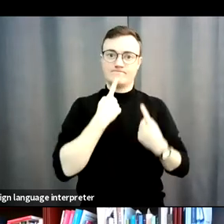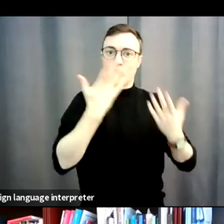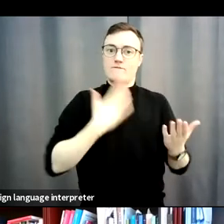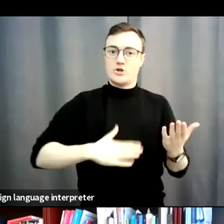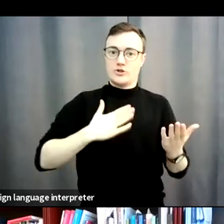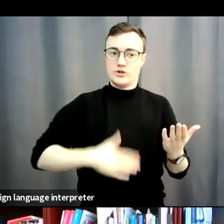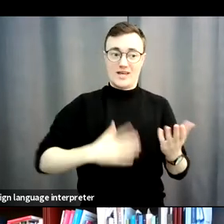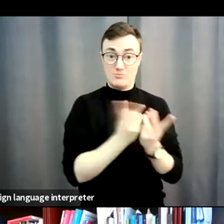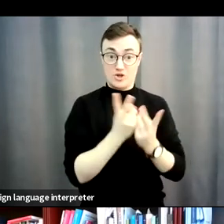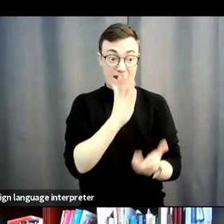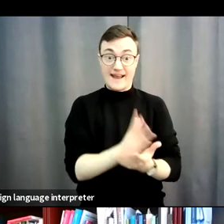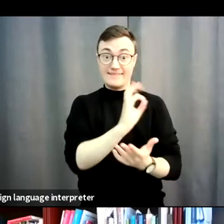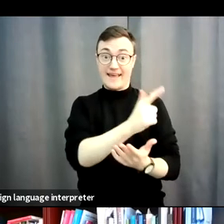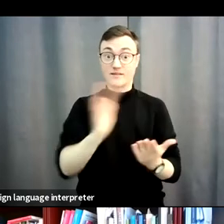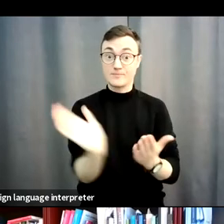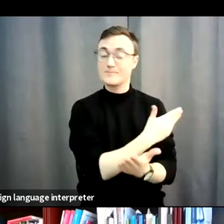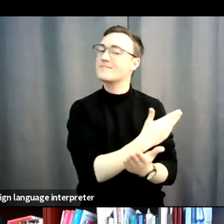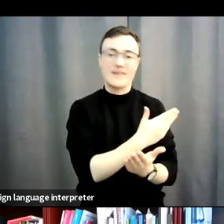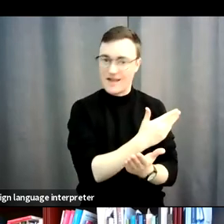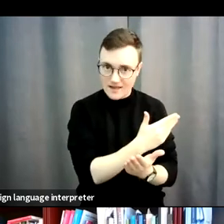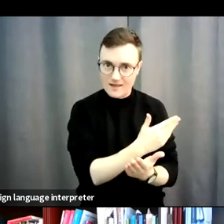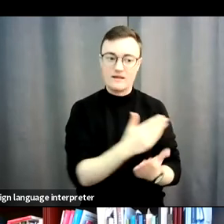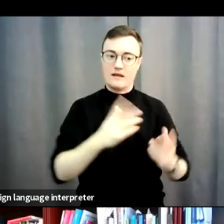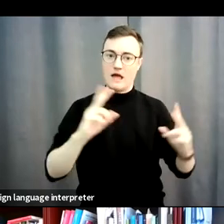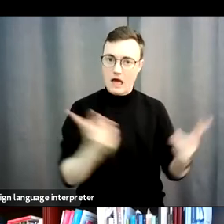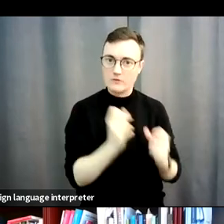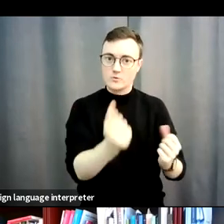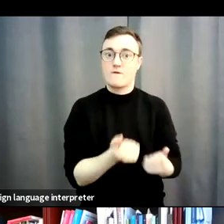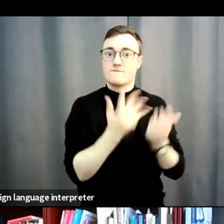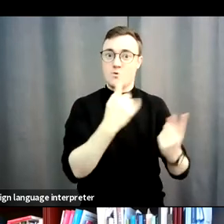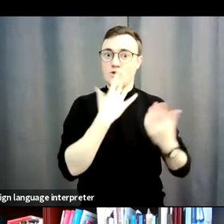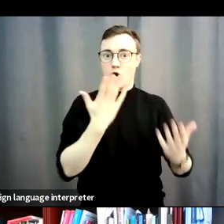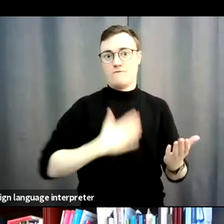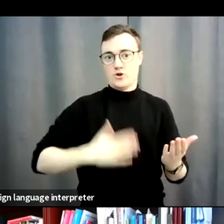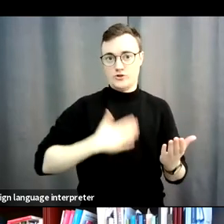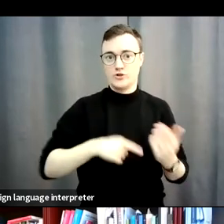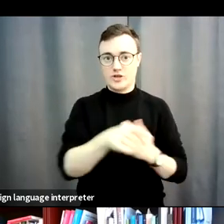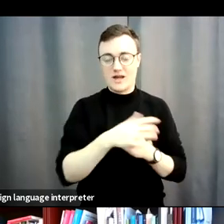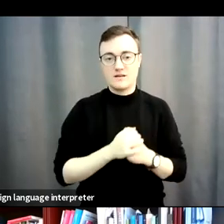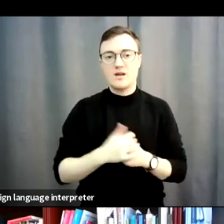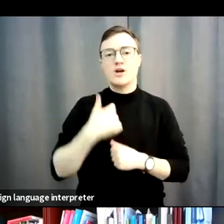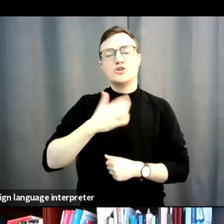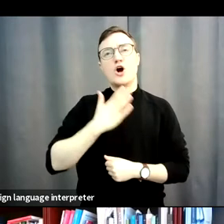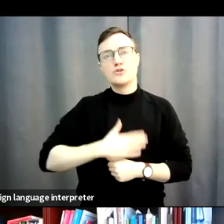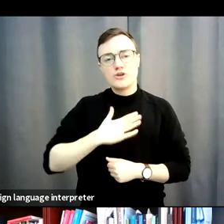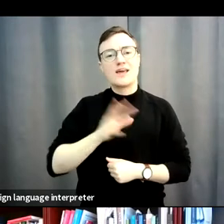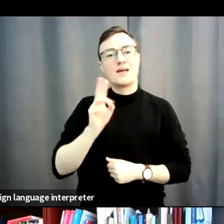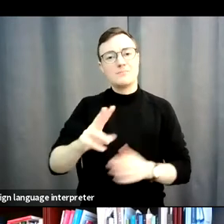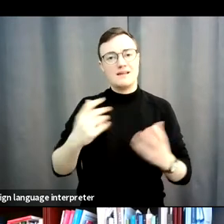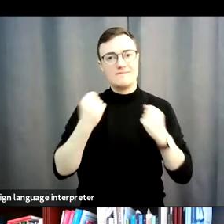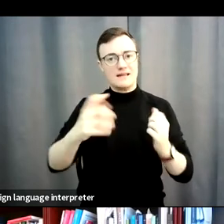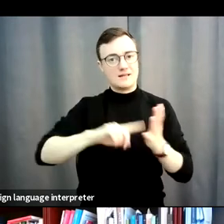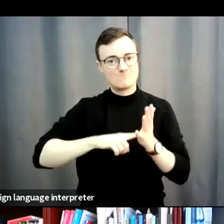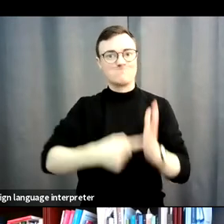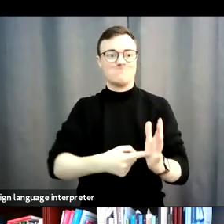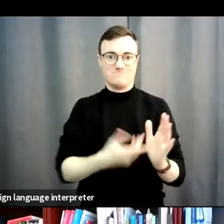right. Sometimes in practice, it may seem to be that way. So that's why it's so important to emphasize this